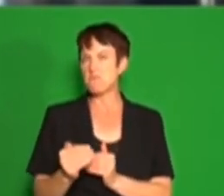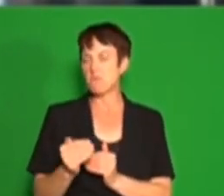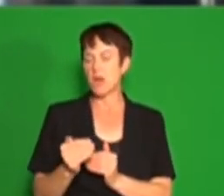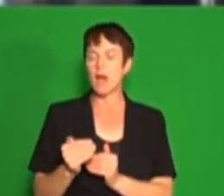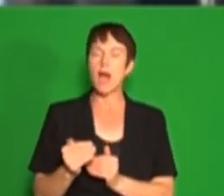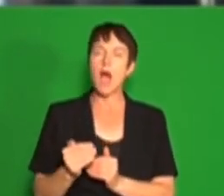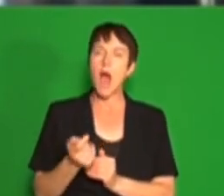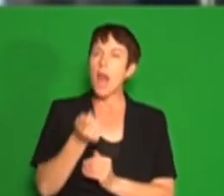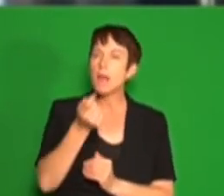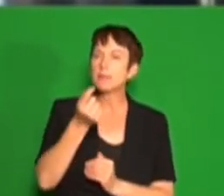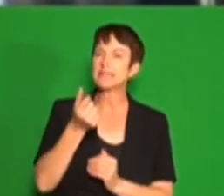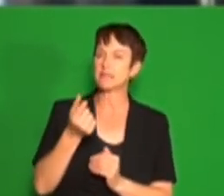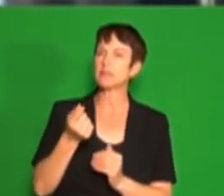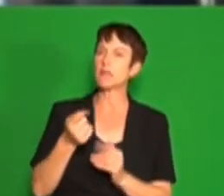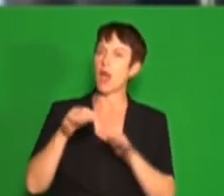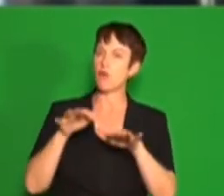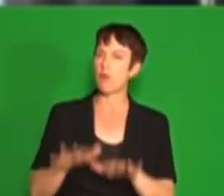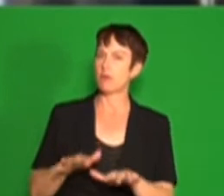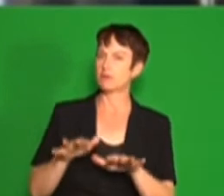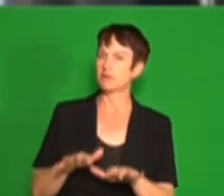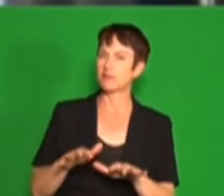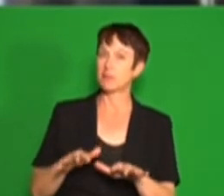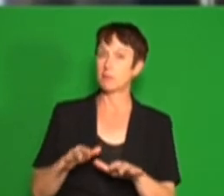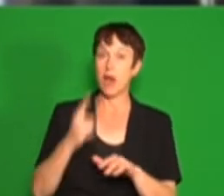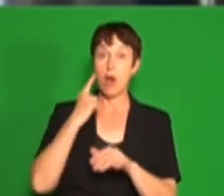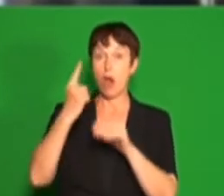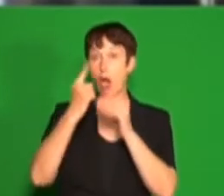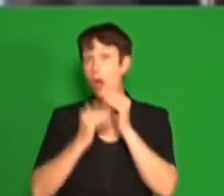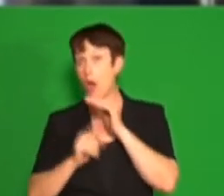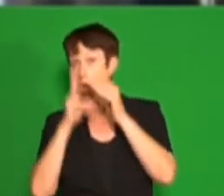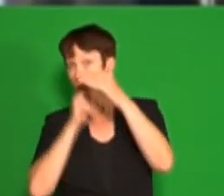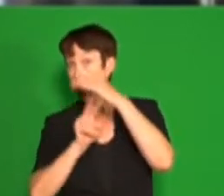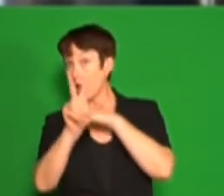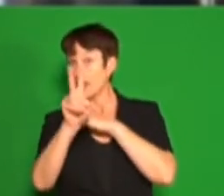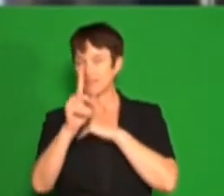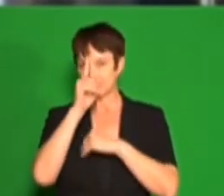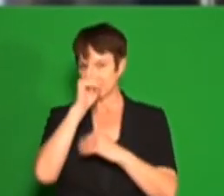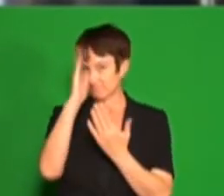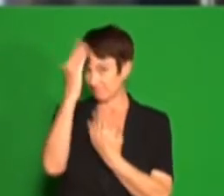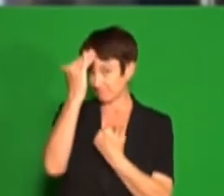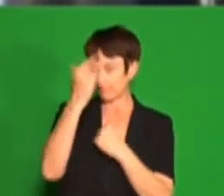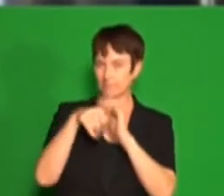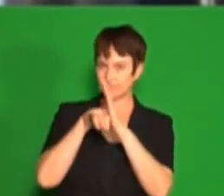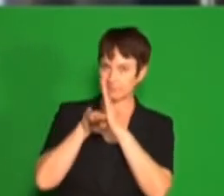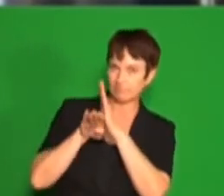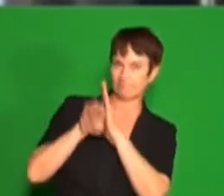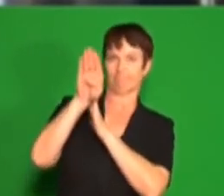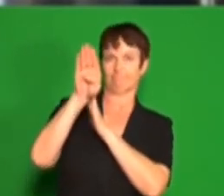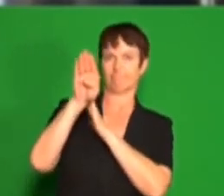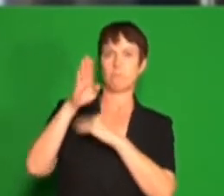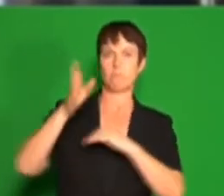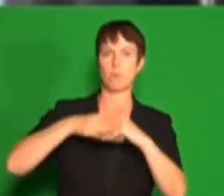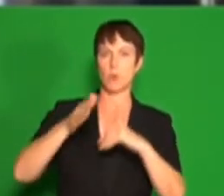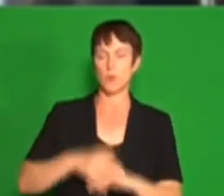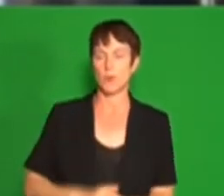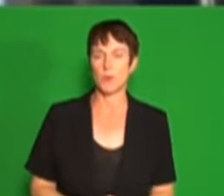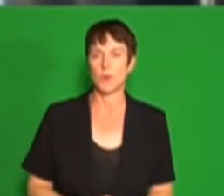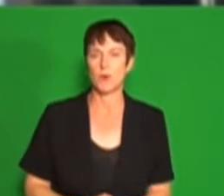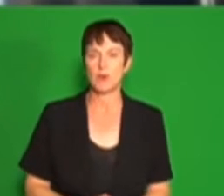while longer-term inflation expectations remain higher. The